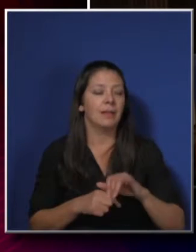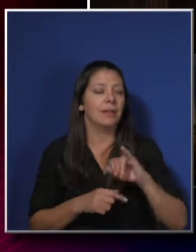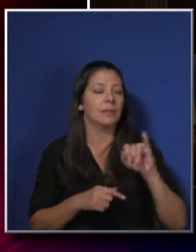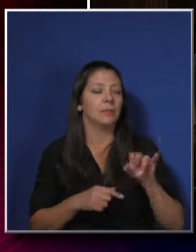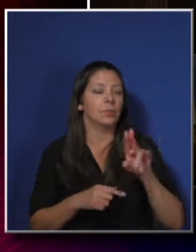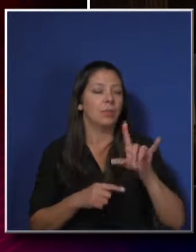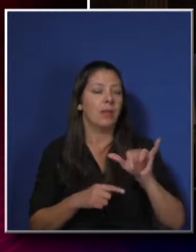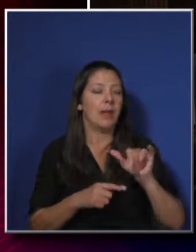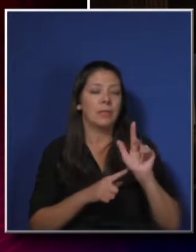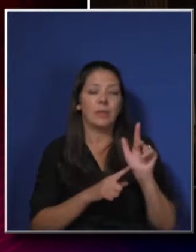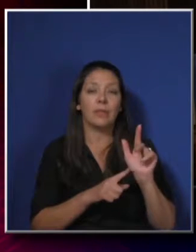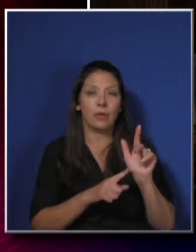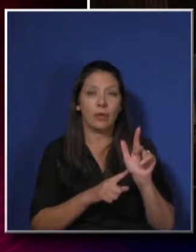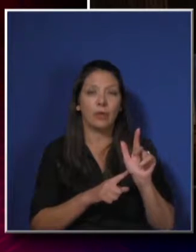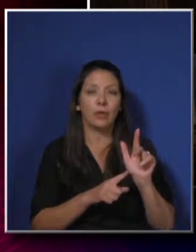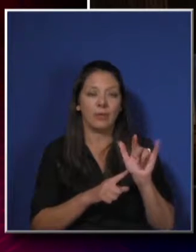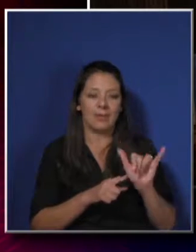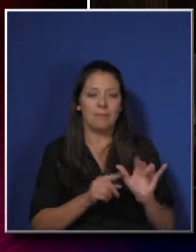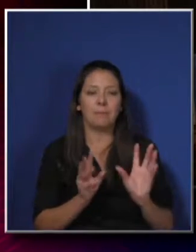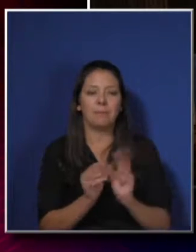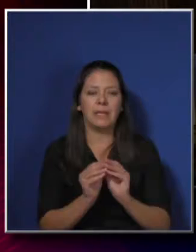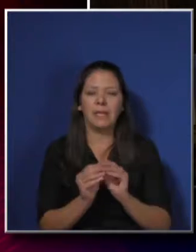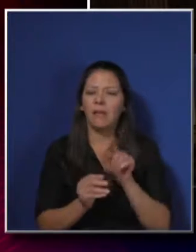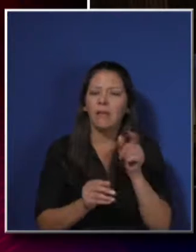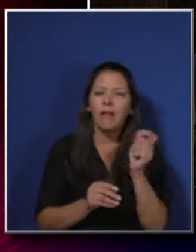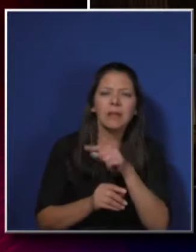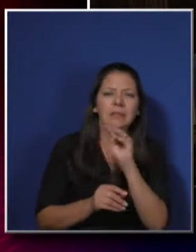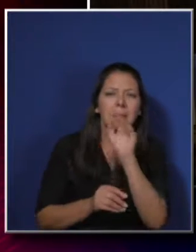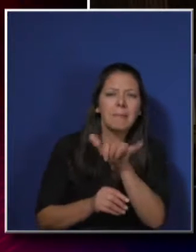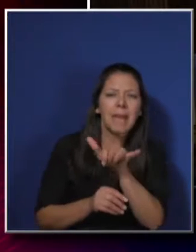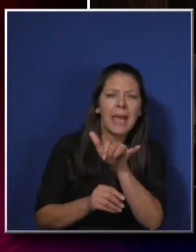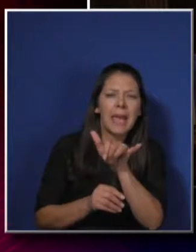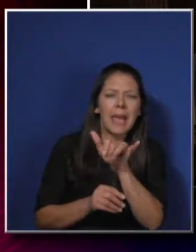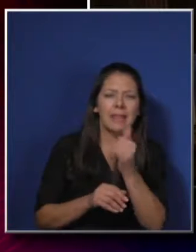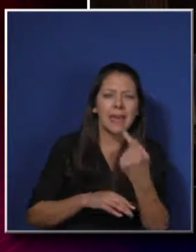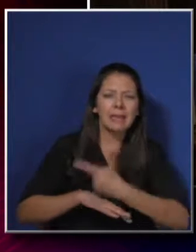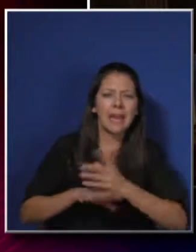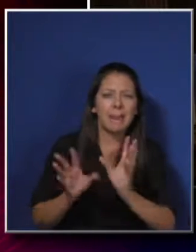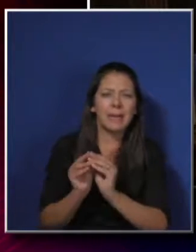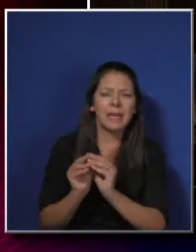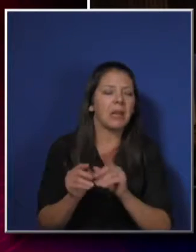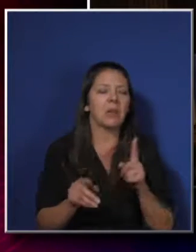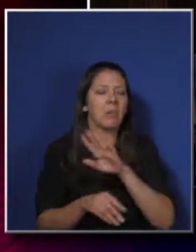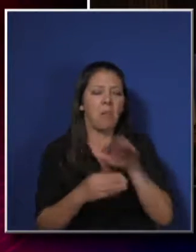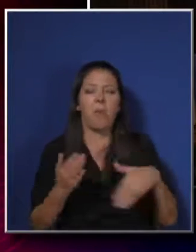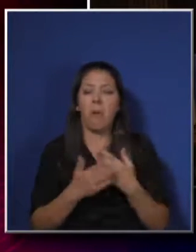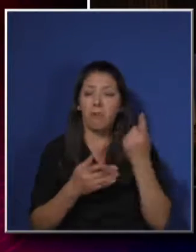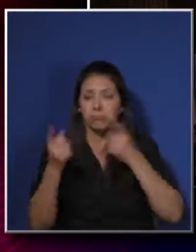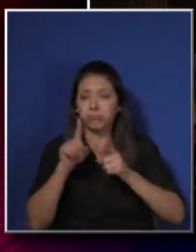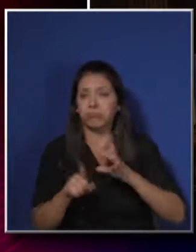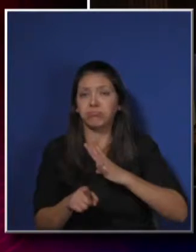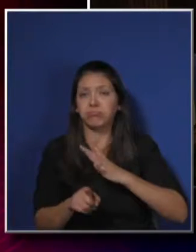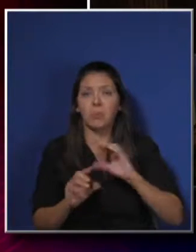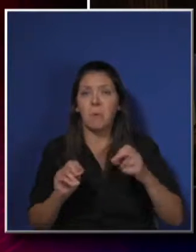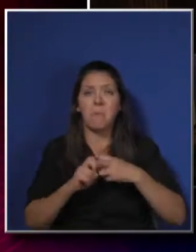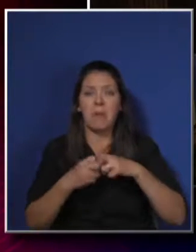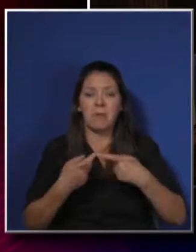July 23rd. What about May? May, I think we're all okay with. Okay. Which